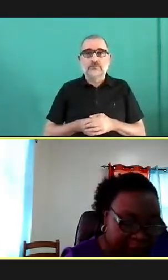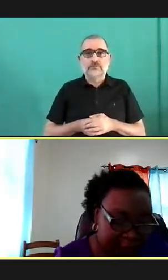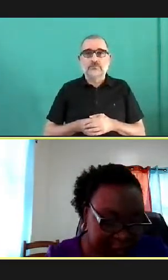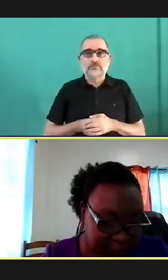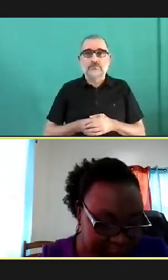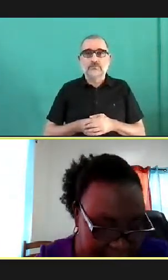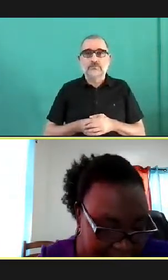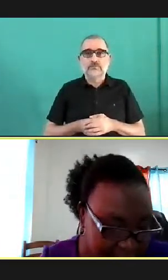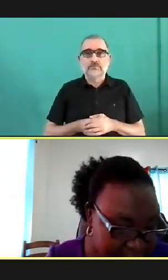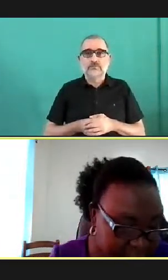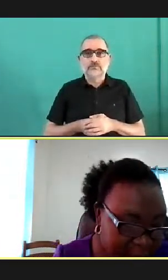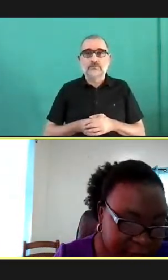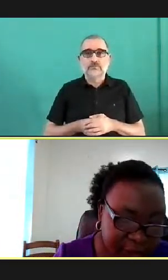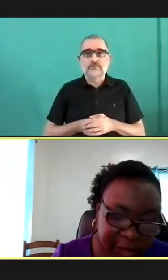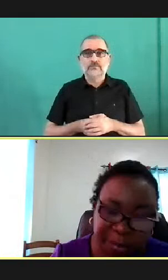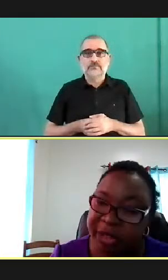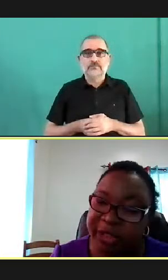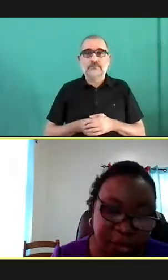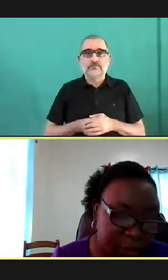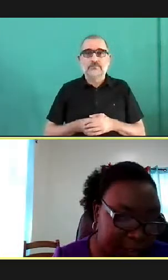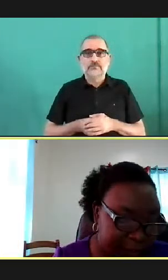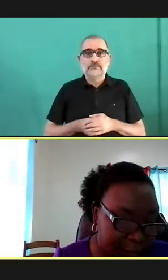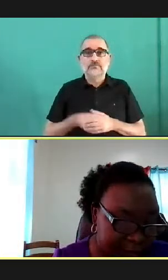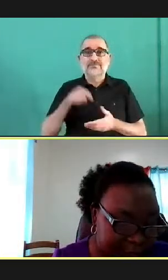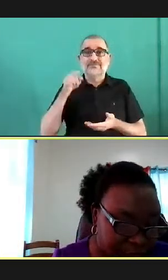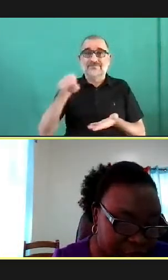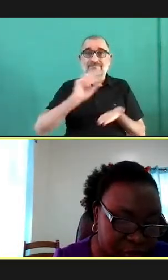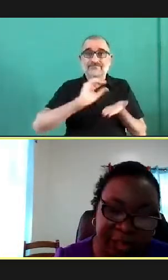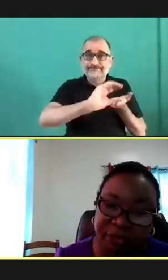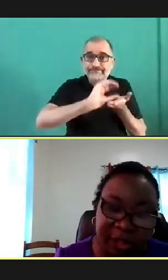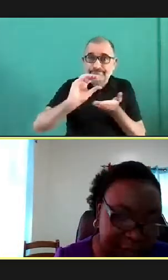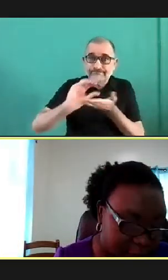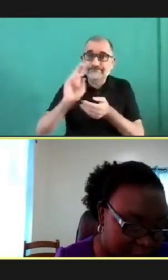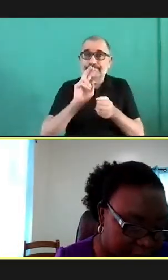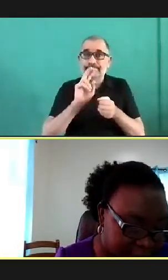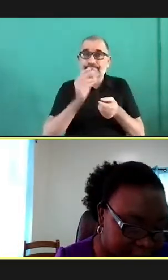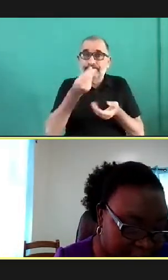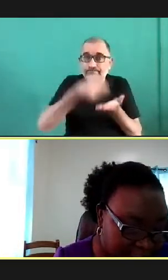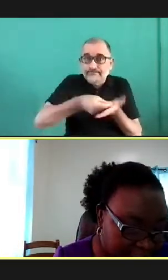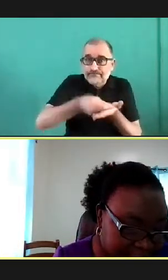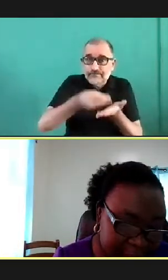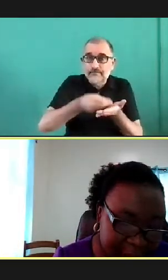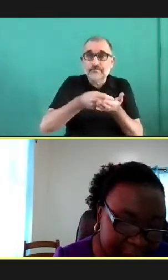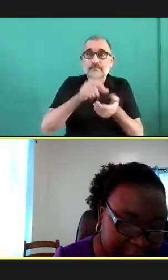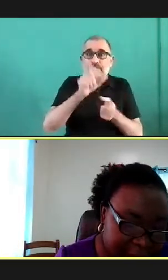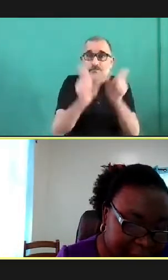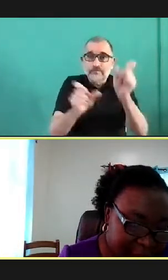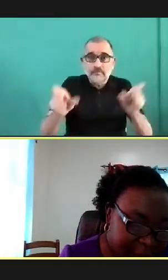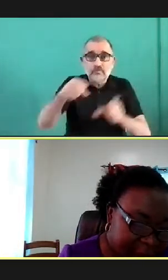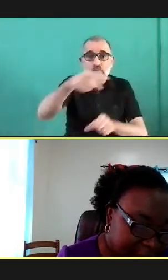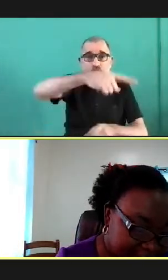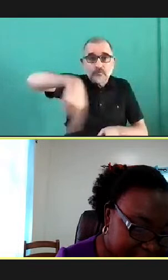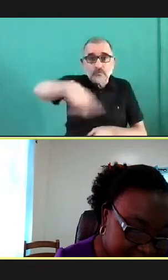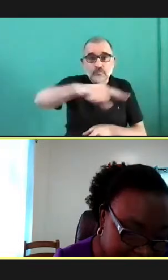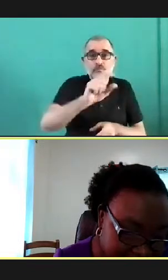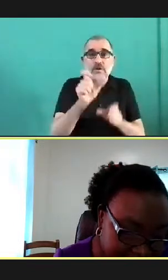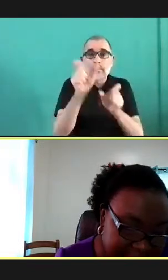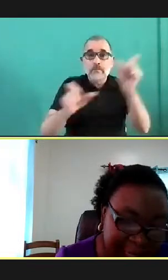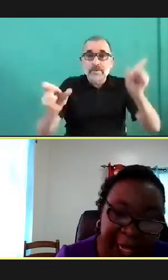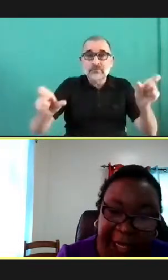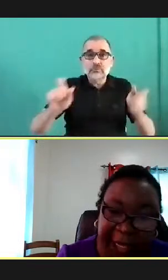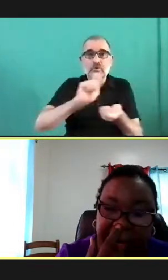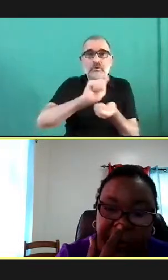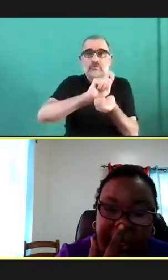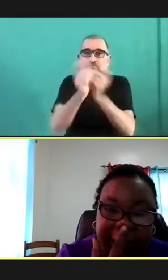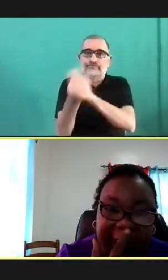for all its citizens so that persons do not become destitute as a result of taking care of their health